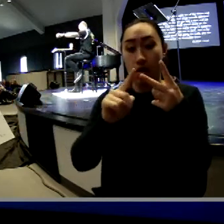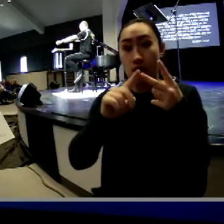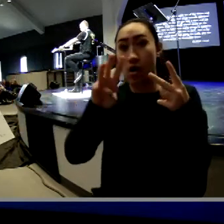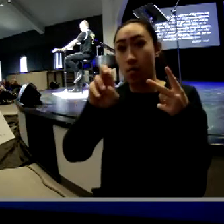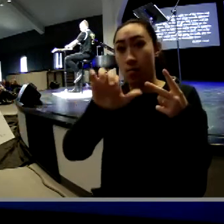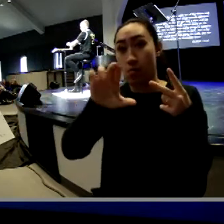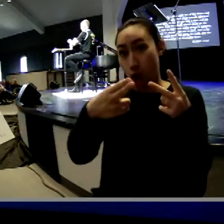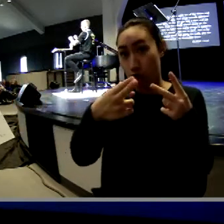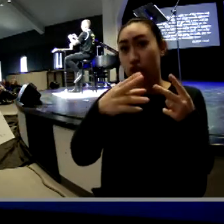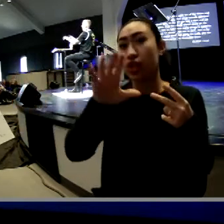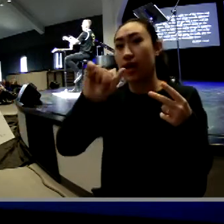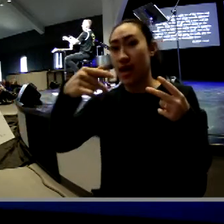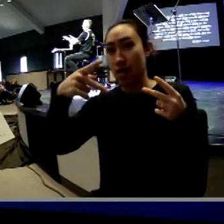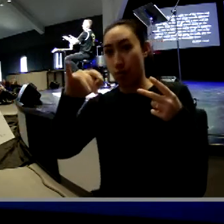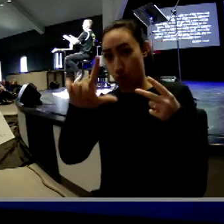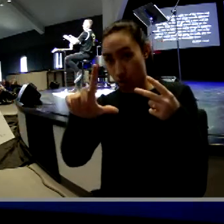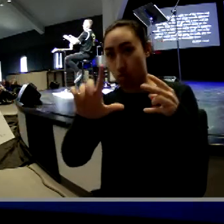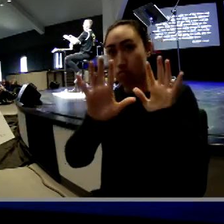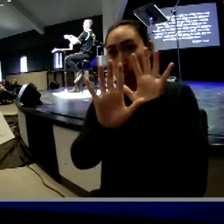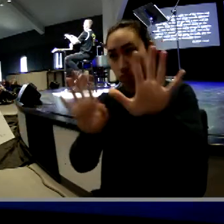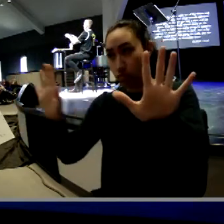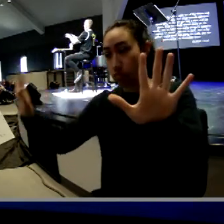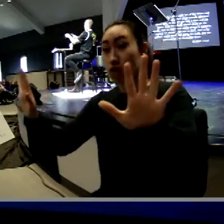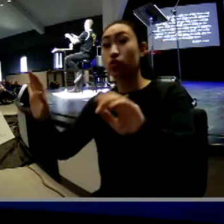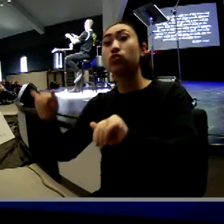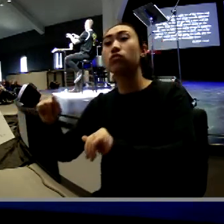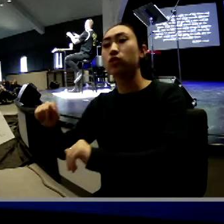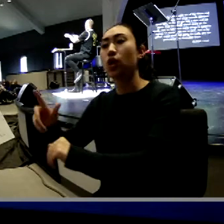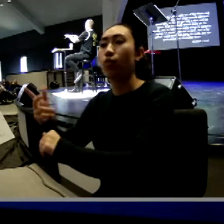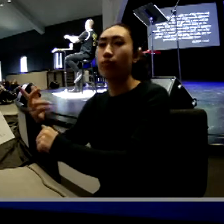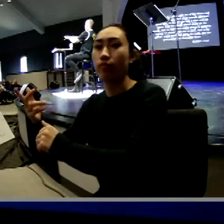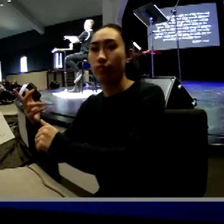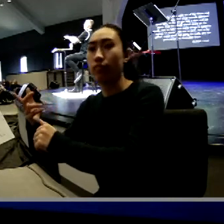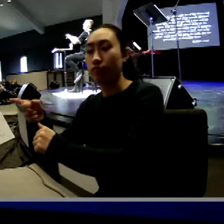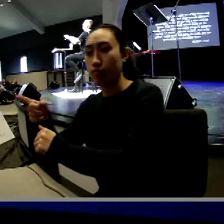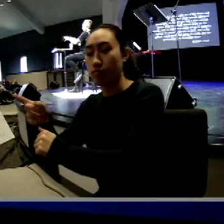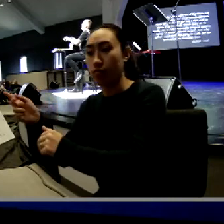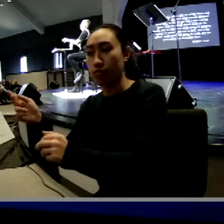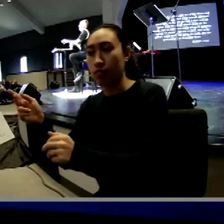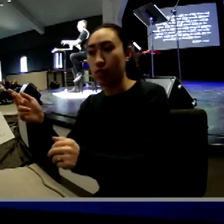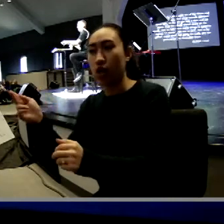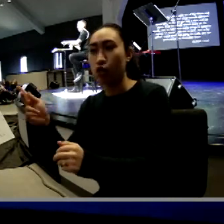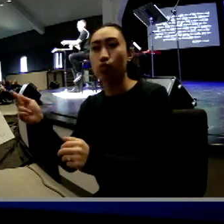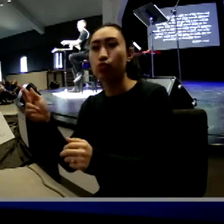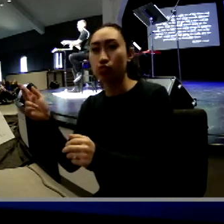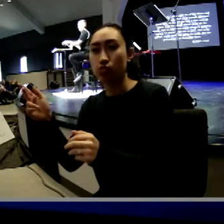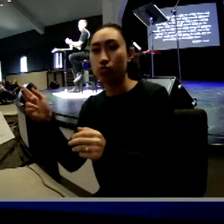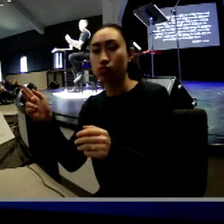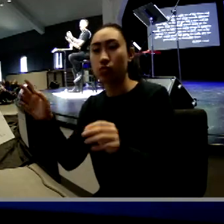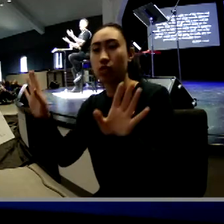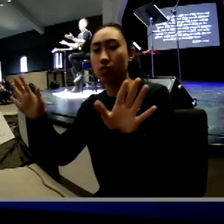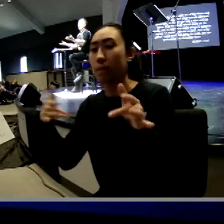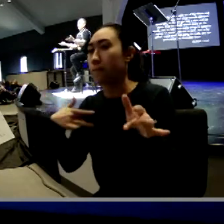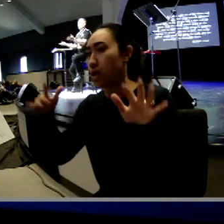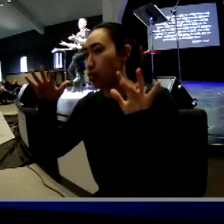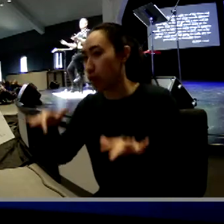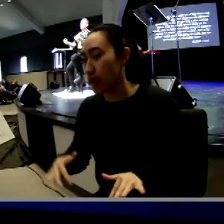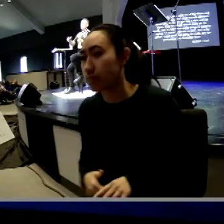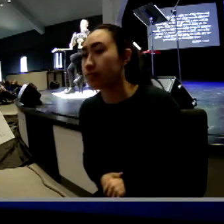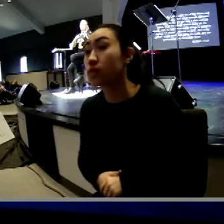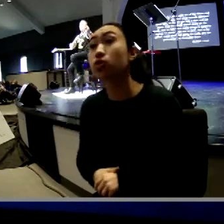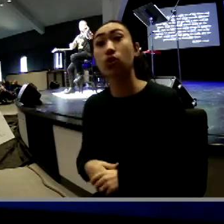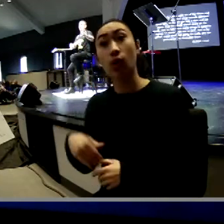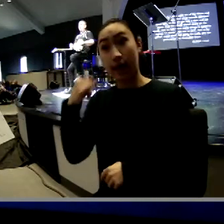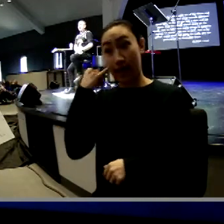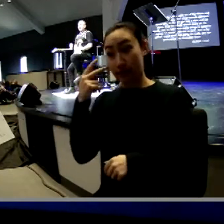rain. And the rocks that would be in these fields were actually left there. How many of you have ever seen